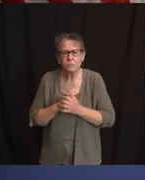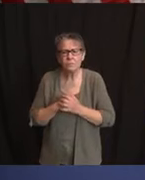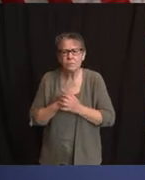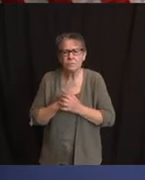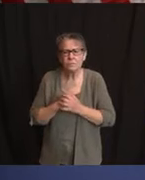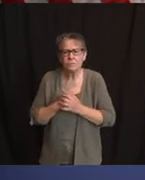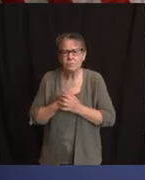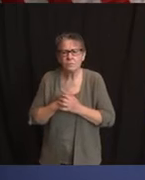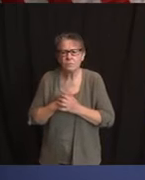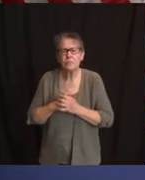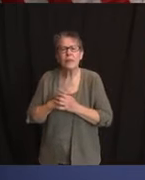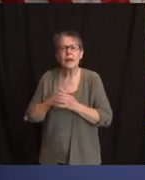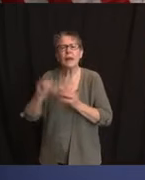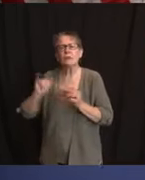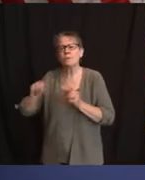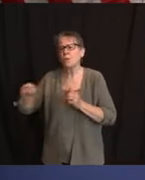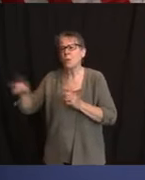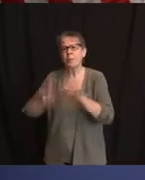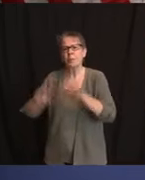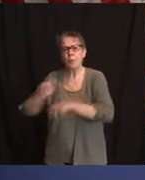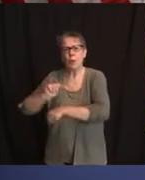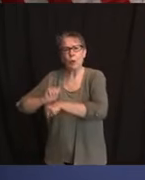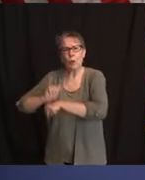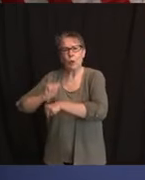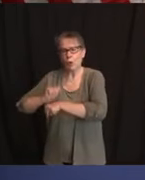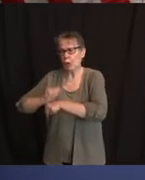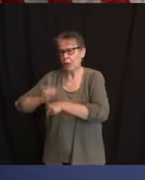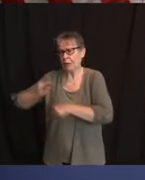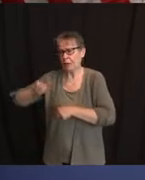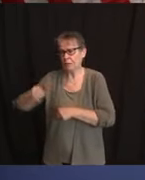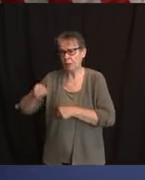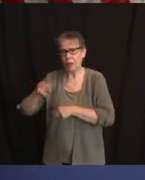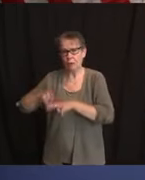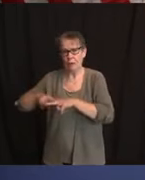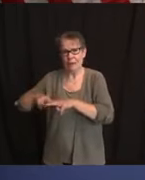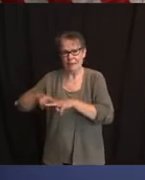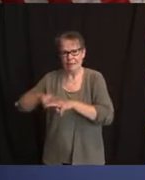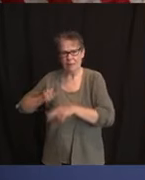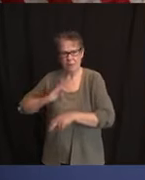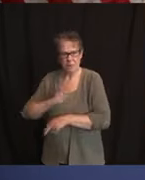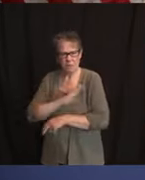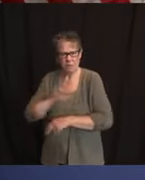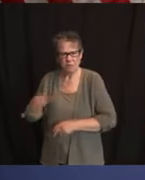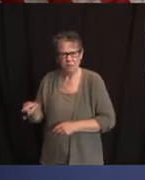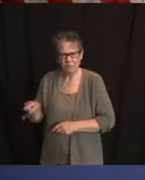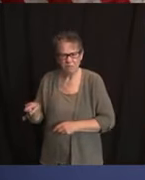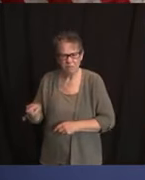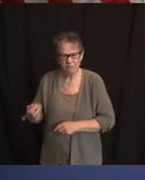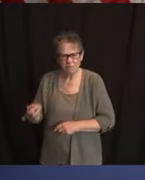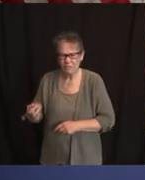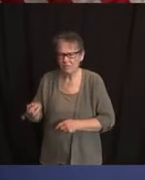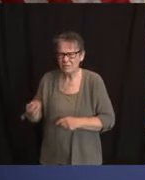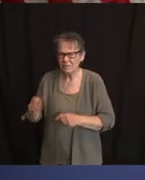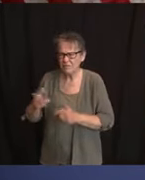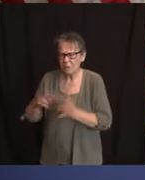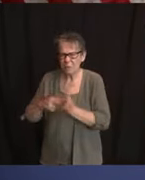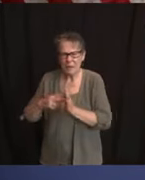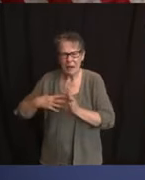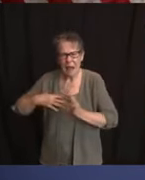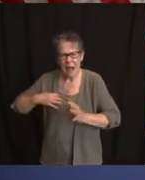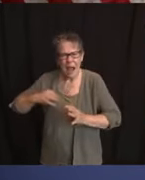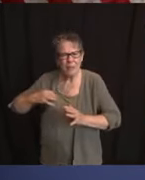week. Curious of how that sort of hampers some of your things that you wanted to get done with NJ Transit, how that might slow things